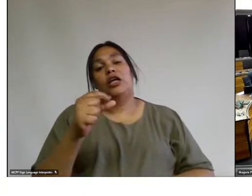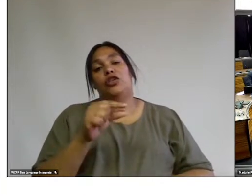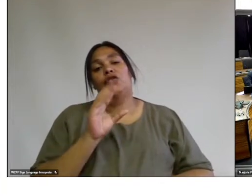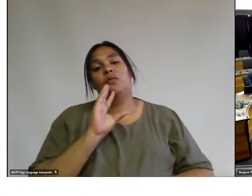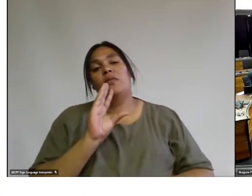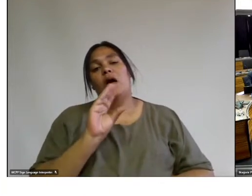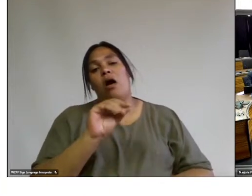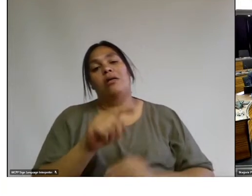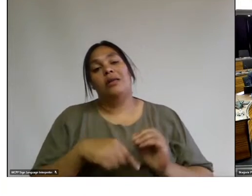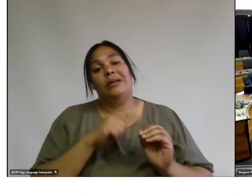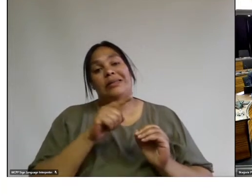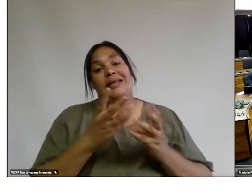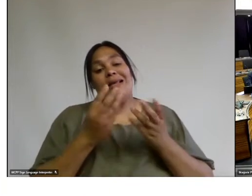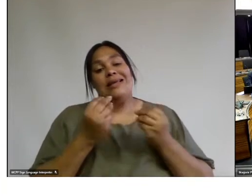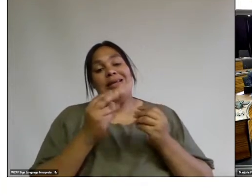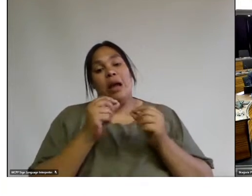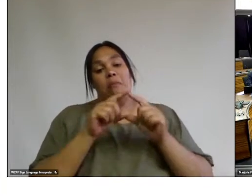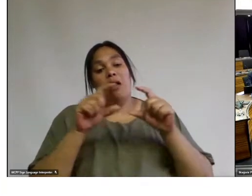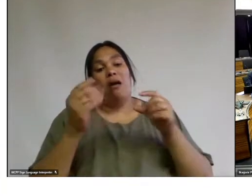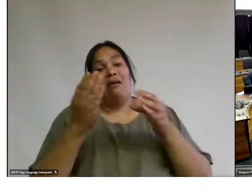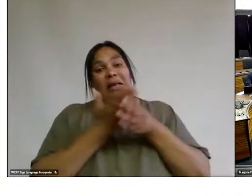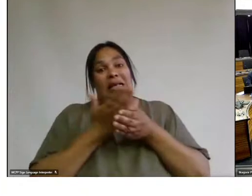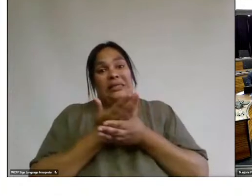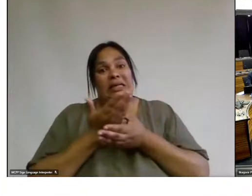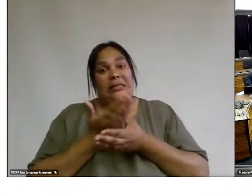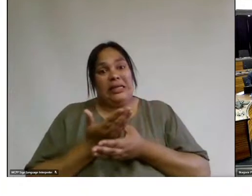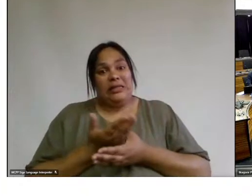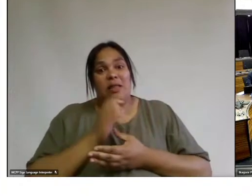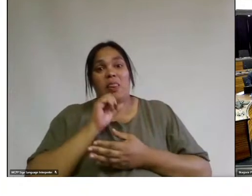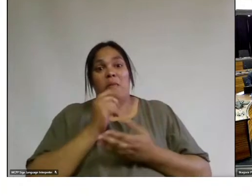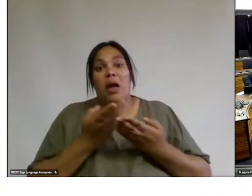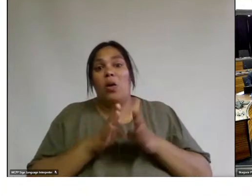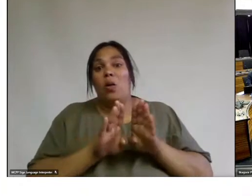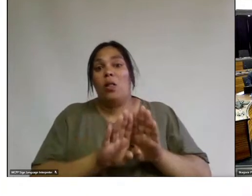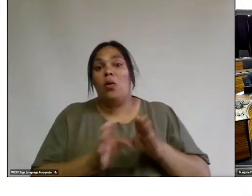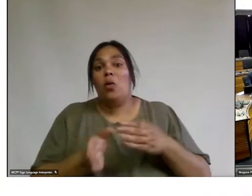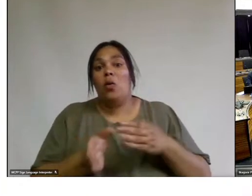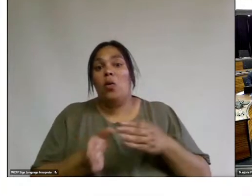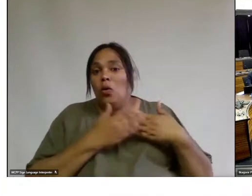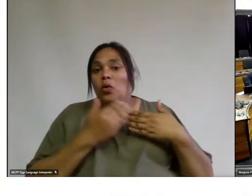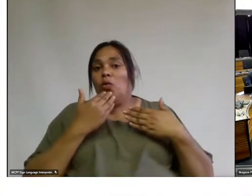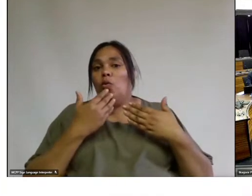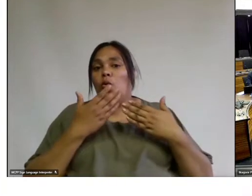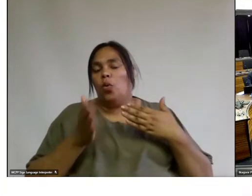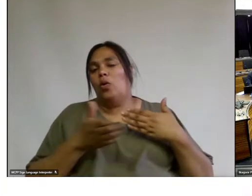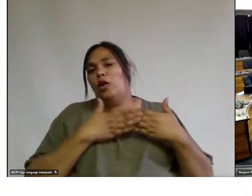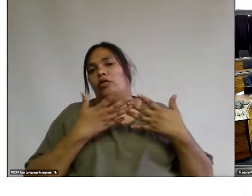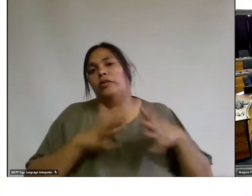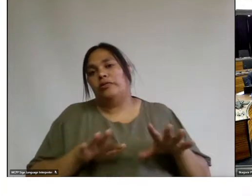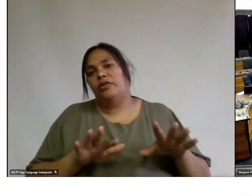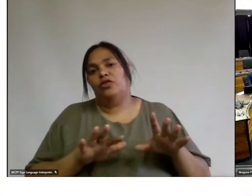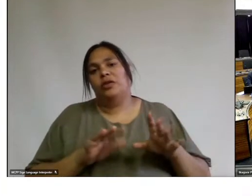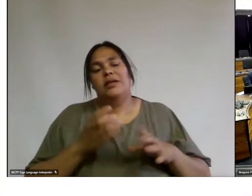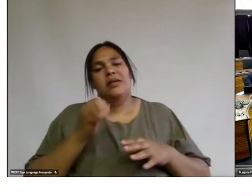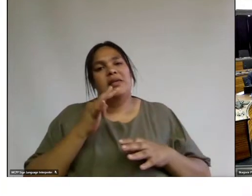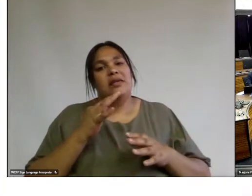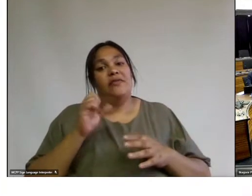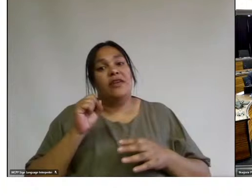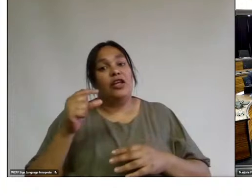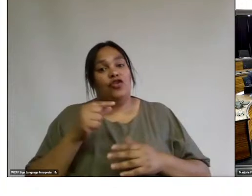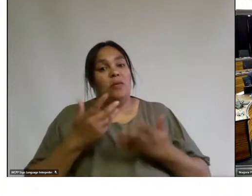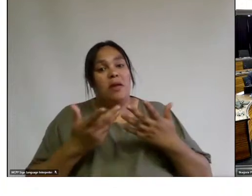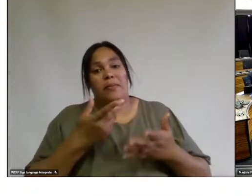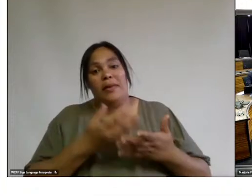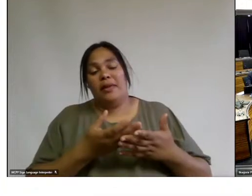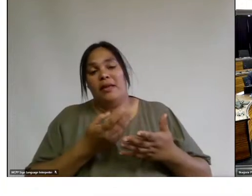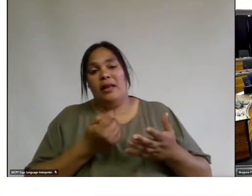in regard to those number of cases that are closed or that has been closed, if the SG could